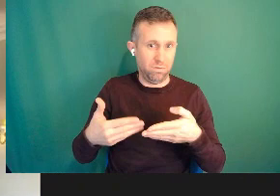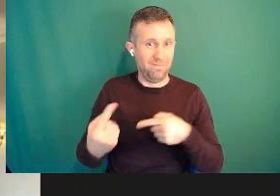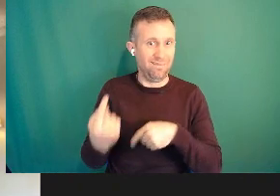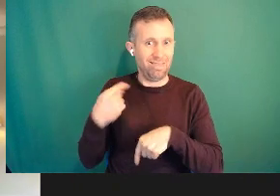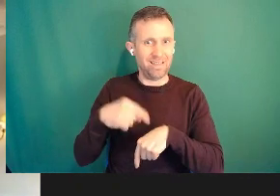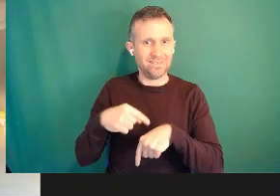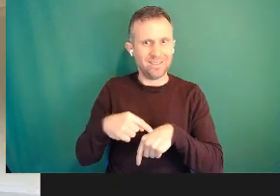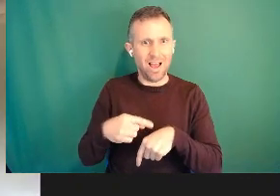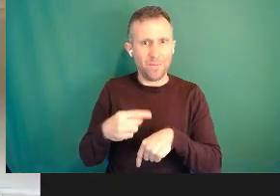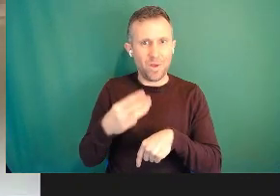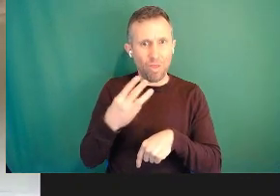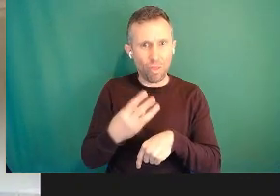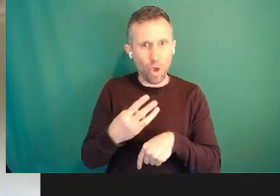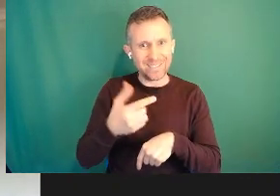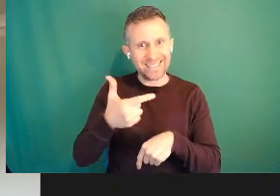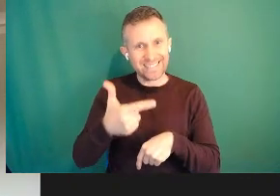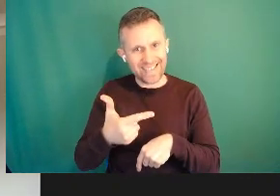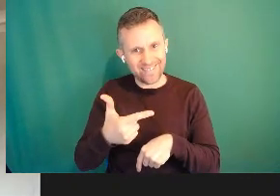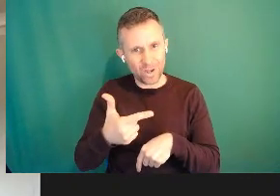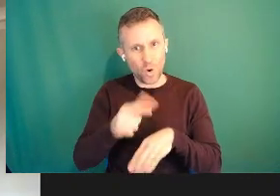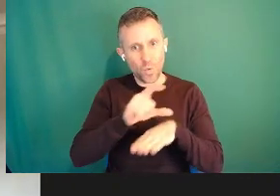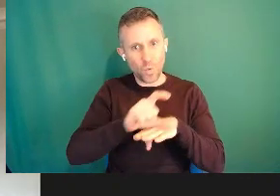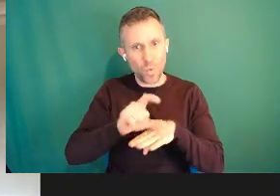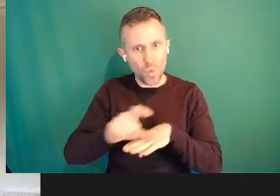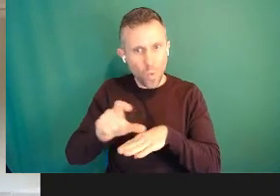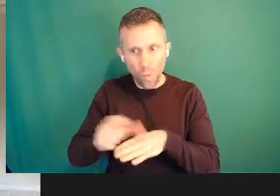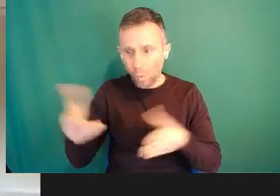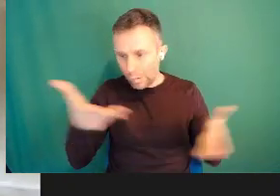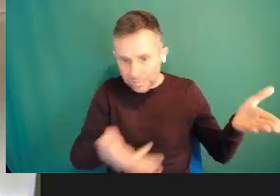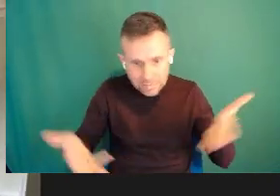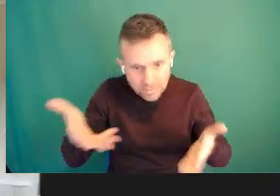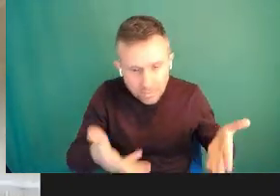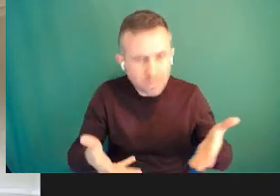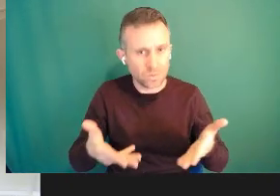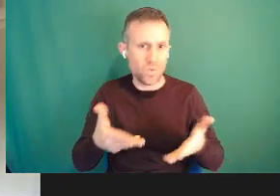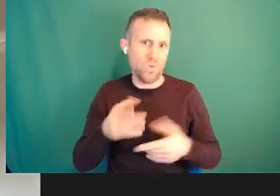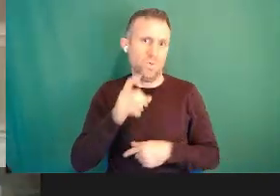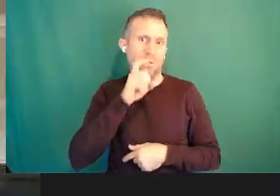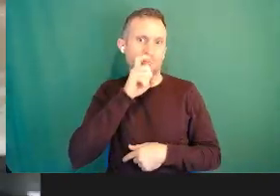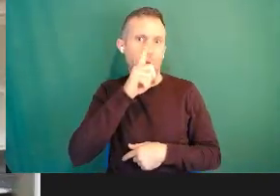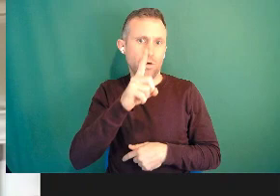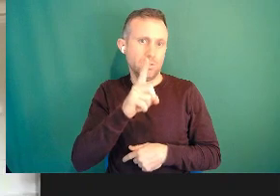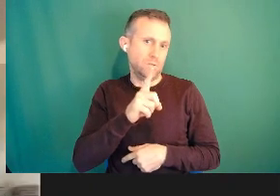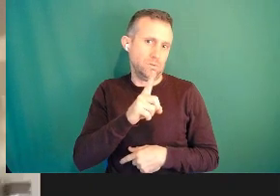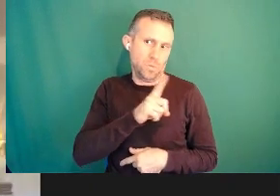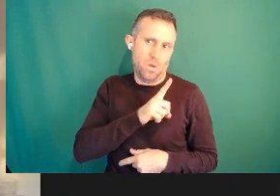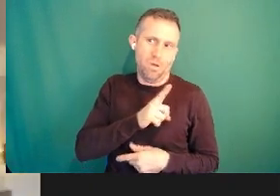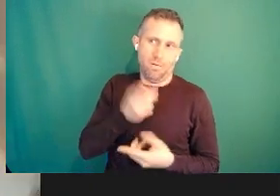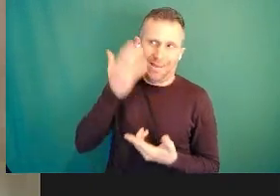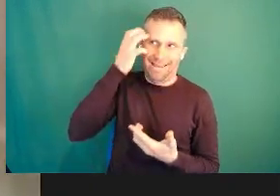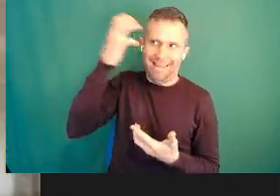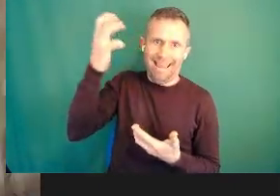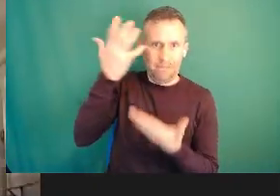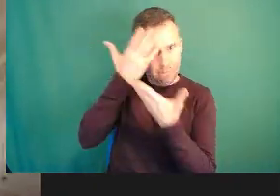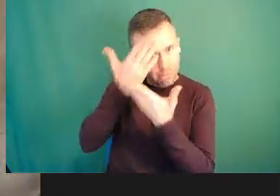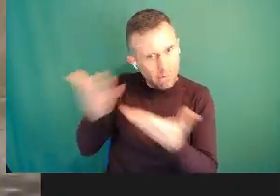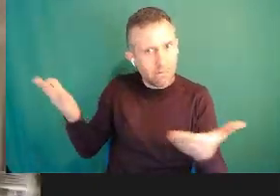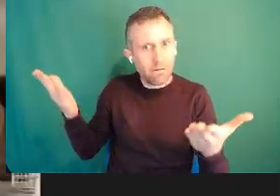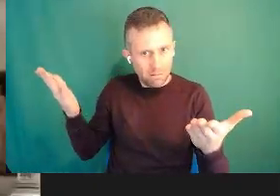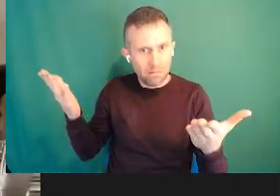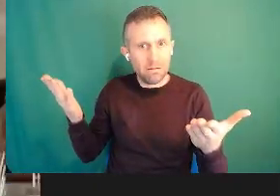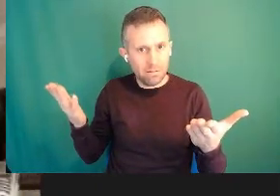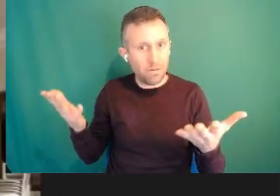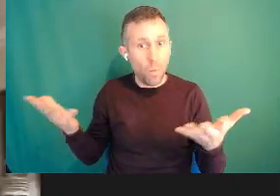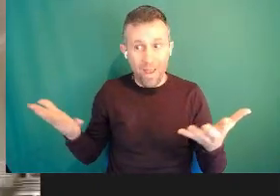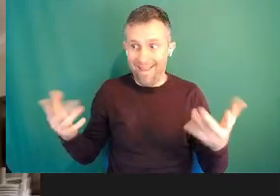for the king. And it would have been in this space, in this hall, that lunch would have taken place. Obviously, it's been